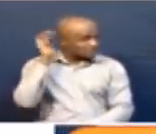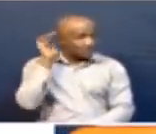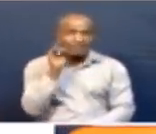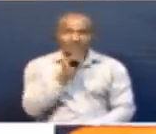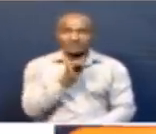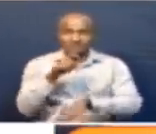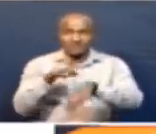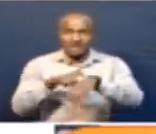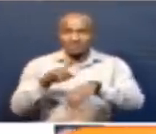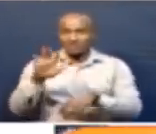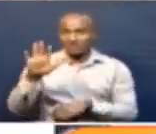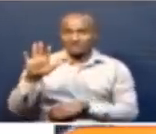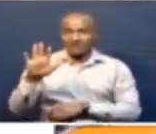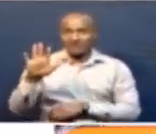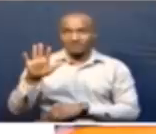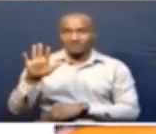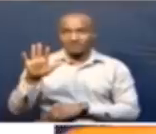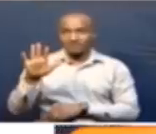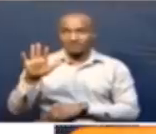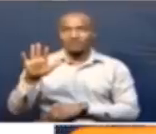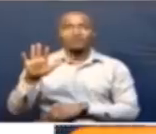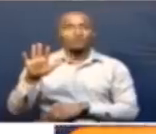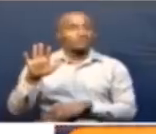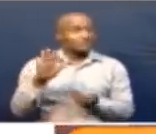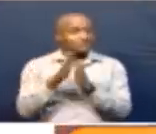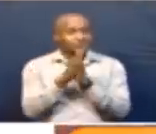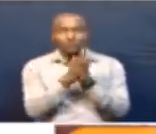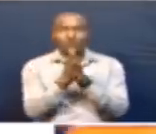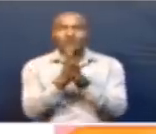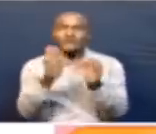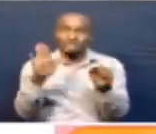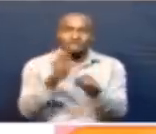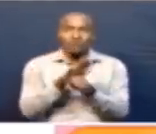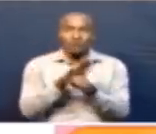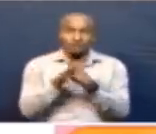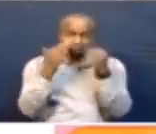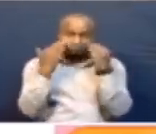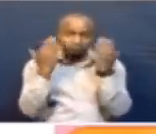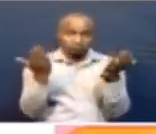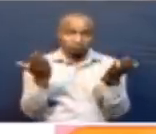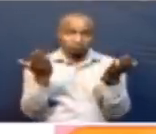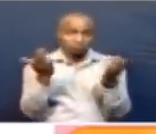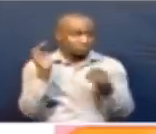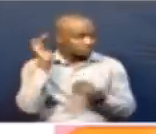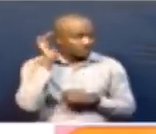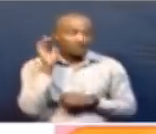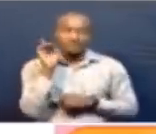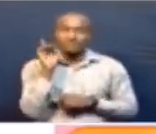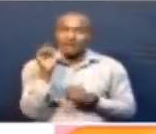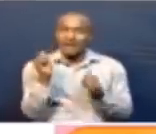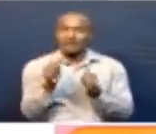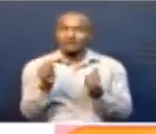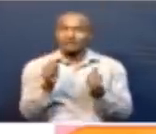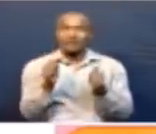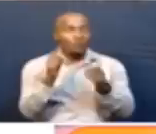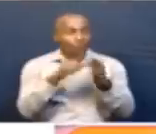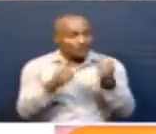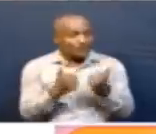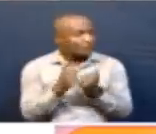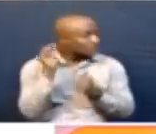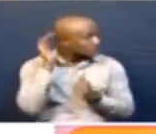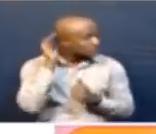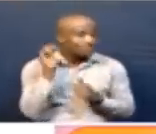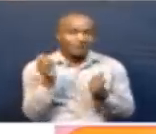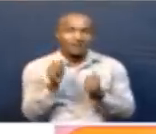about 5 o'clock. We still haven't gotten the actual, we still don't know what really happened. But for us, we